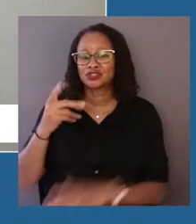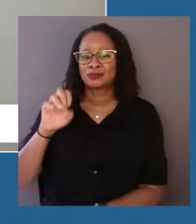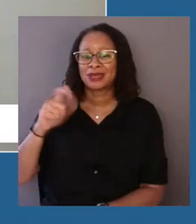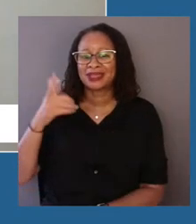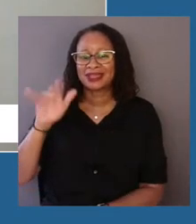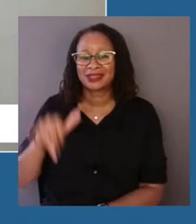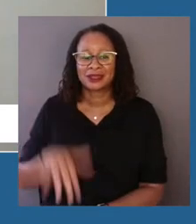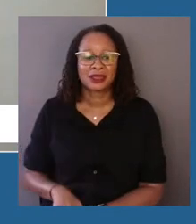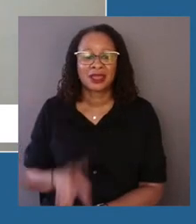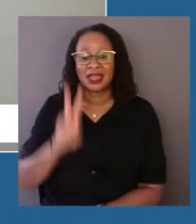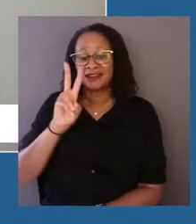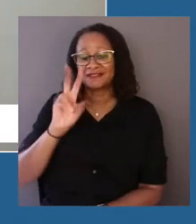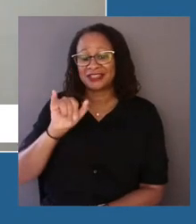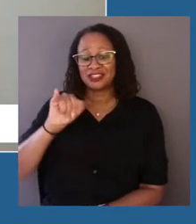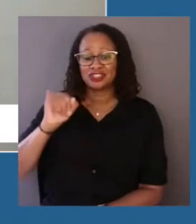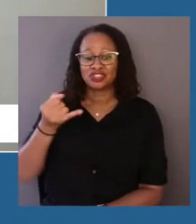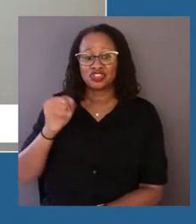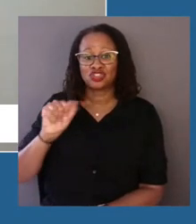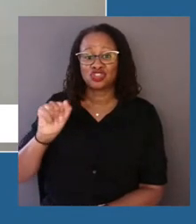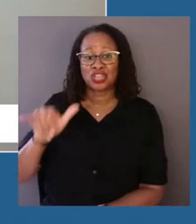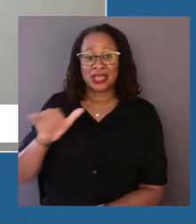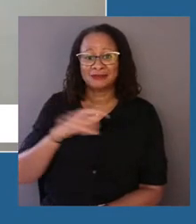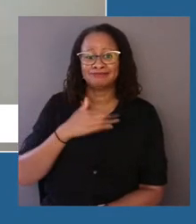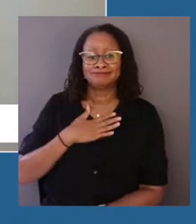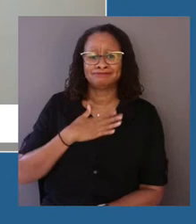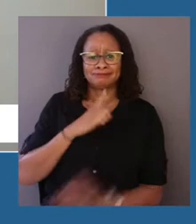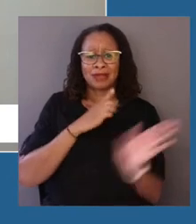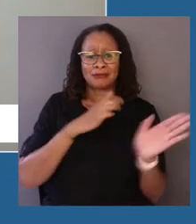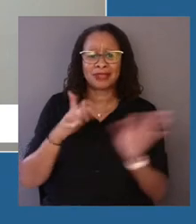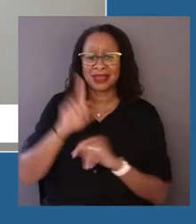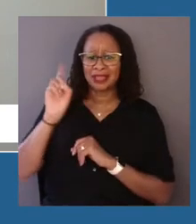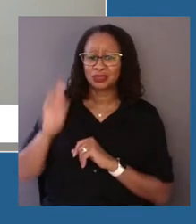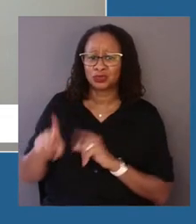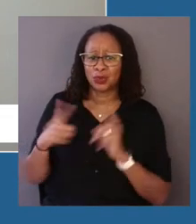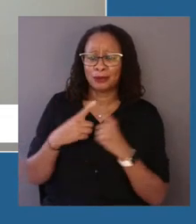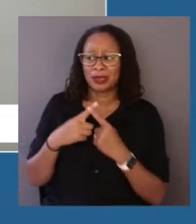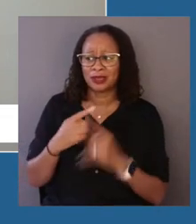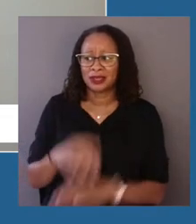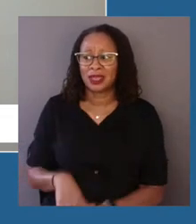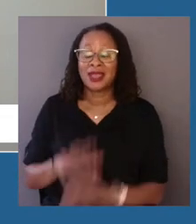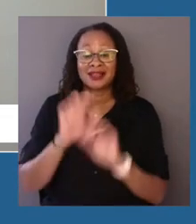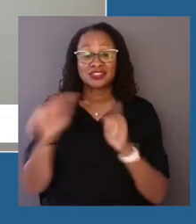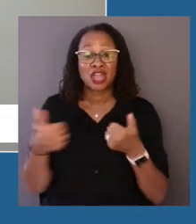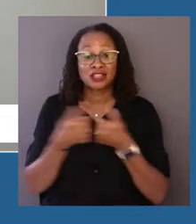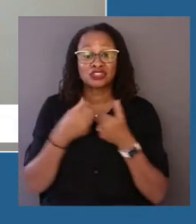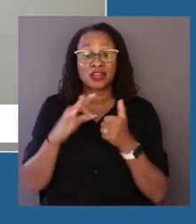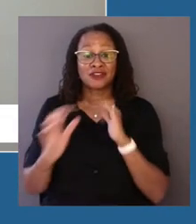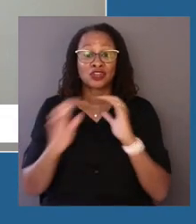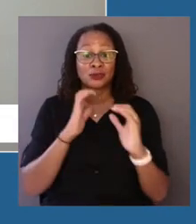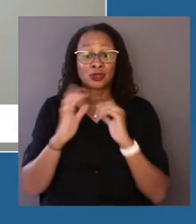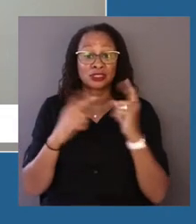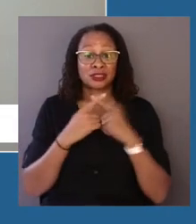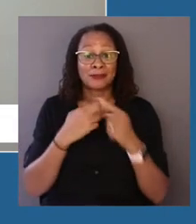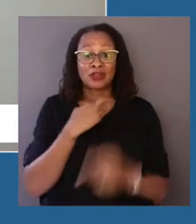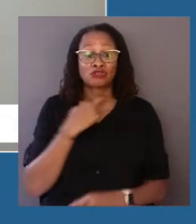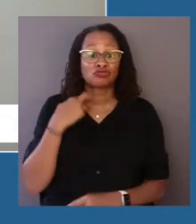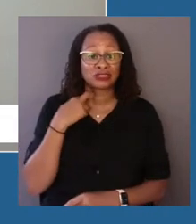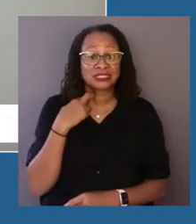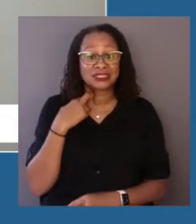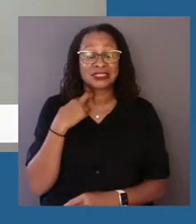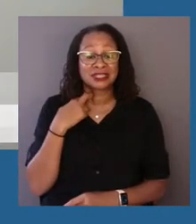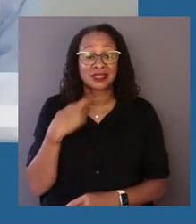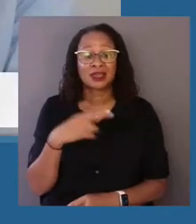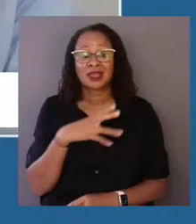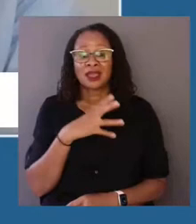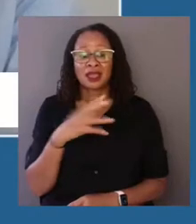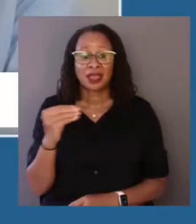Vijay, we were going to ask you about the challenges of communicating about risk and as